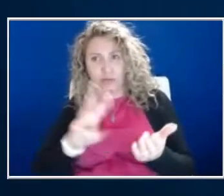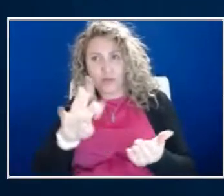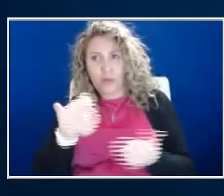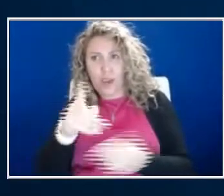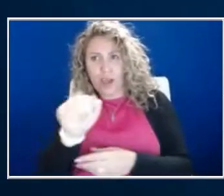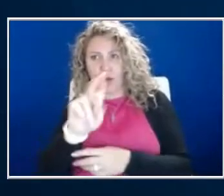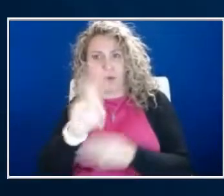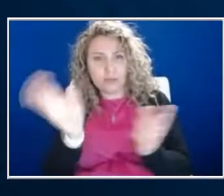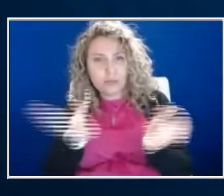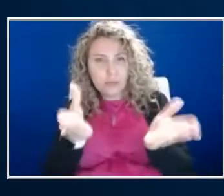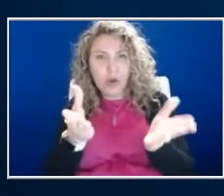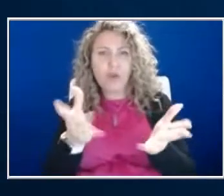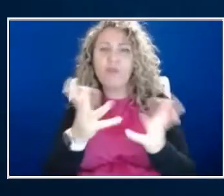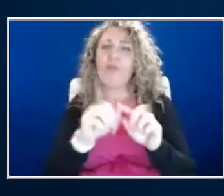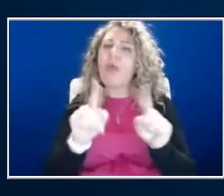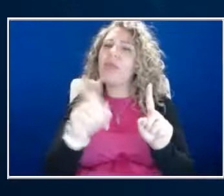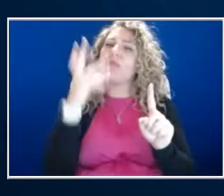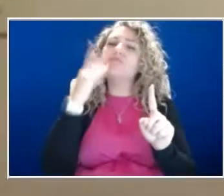down south.